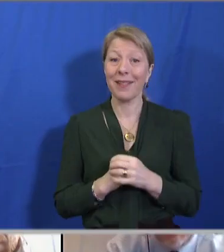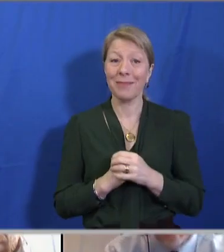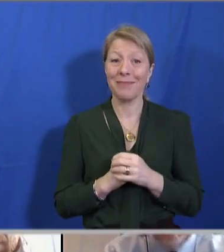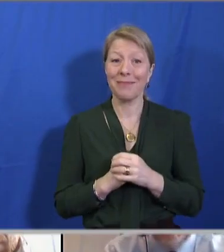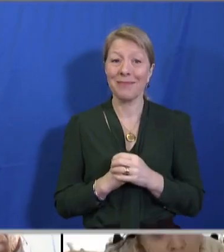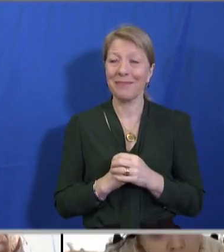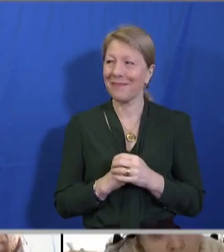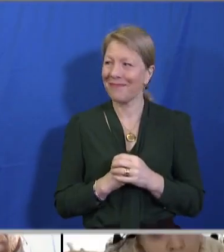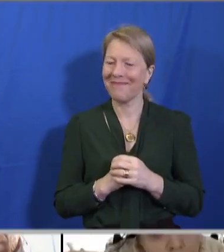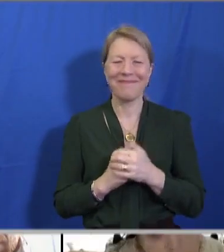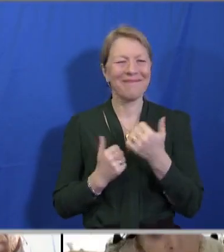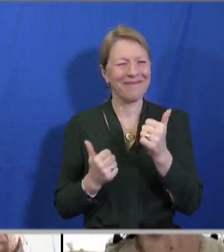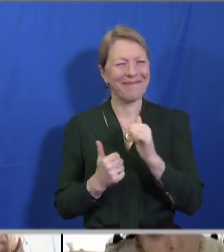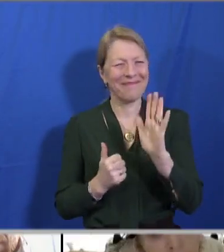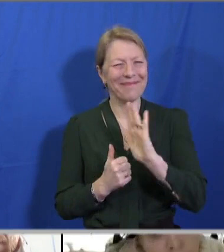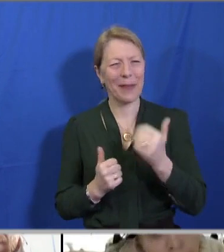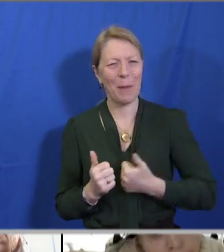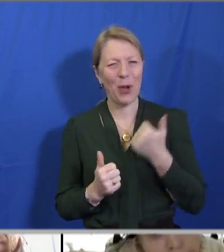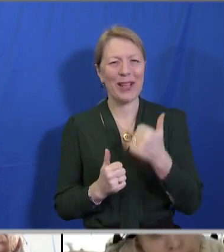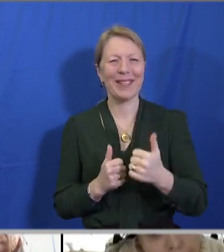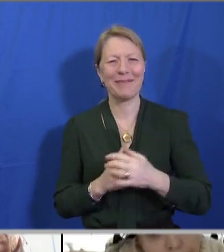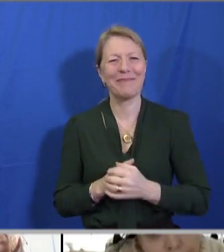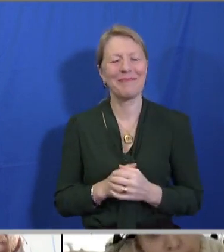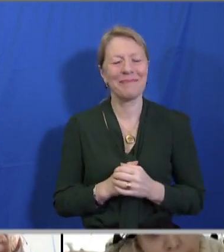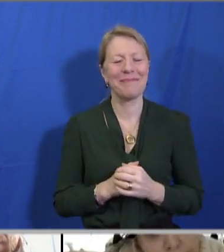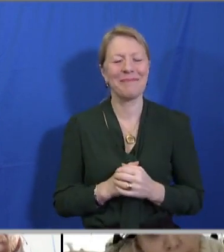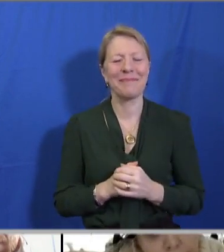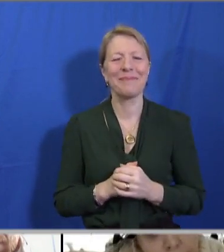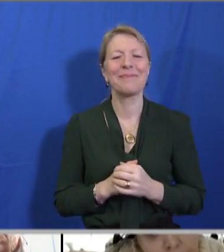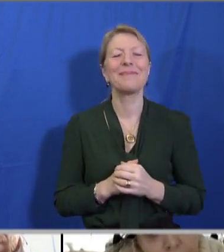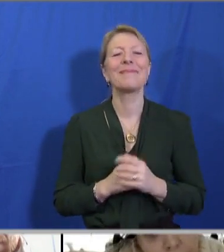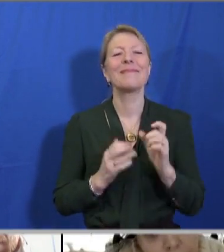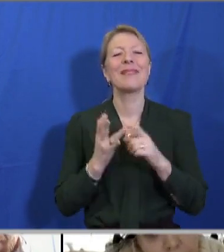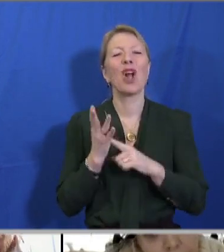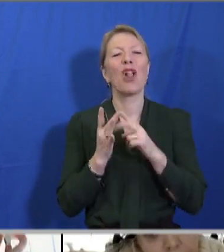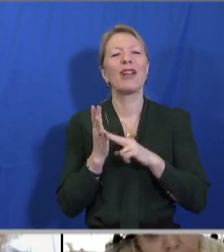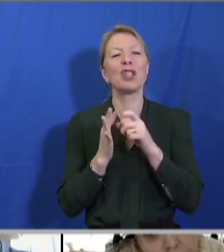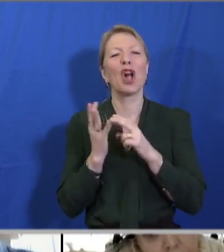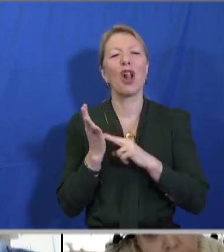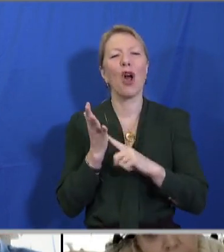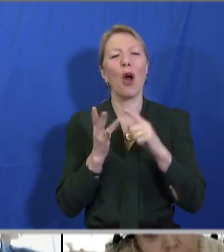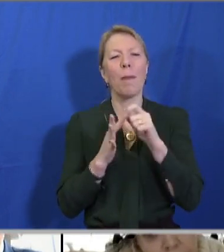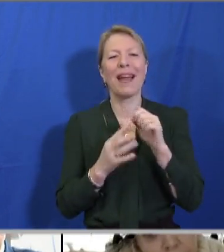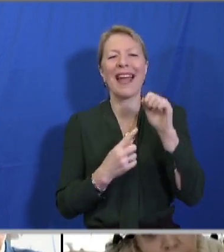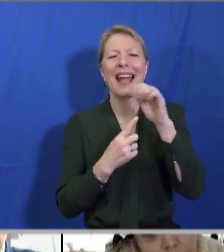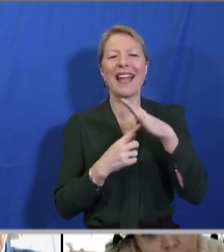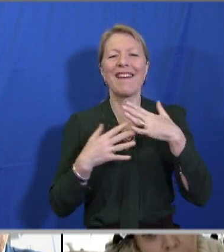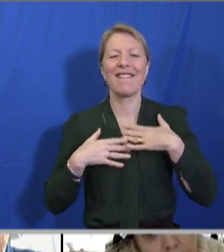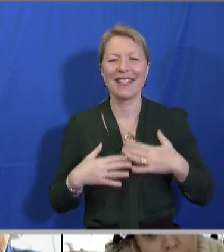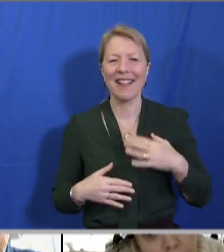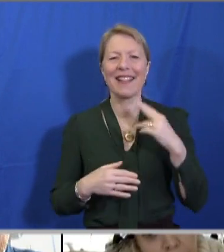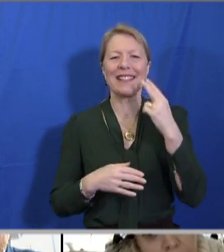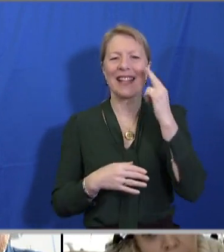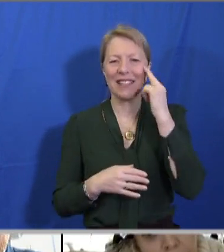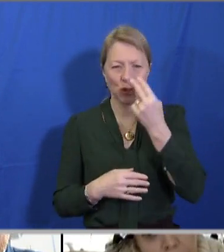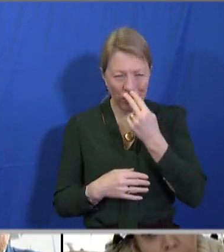can, yep. Thank you, and we're seeing and hearing you, Mark. Thank you. Colin Dunlop, Head of Physical, Sensory and Disability. Colin,